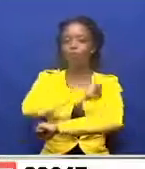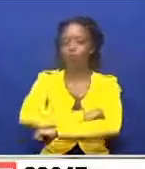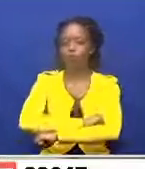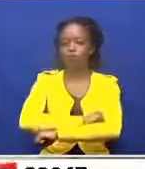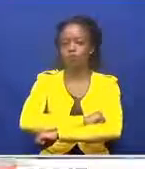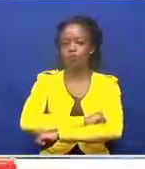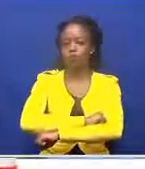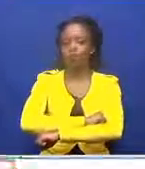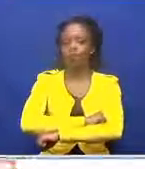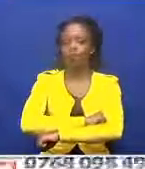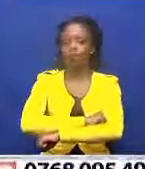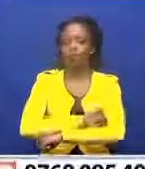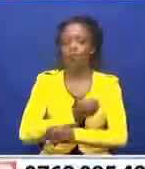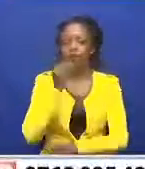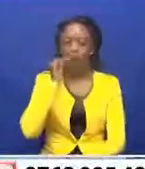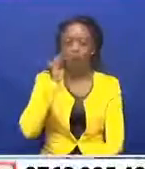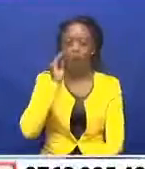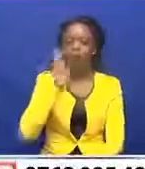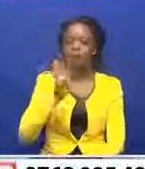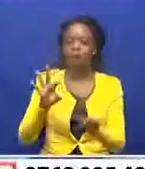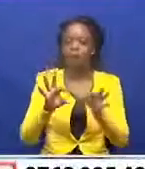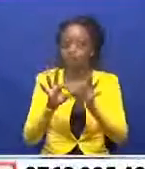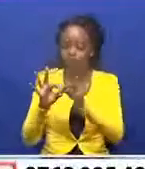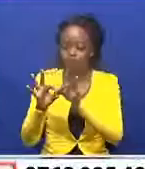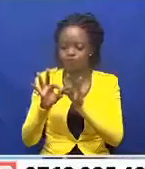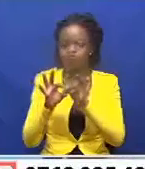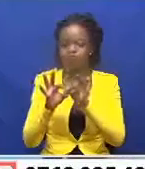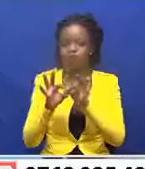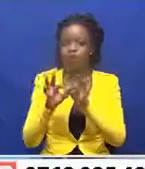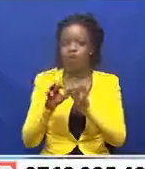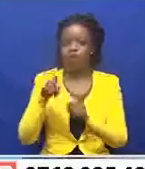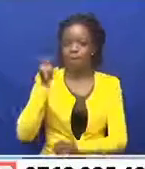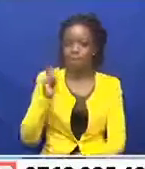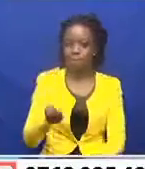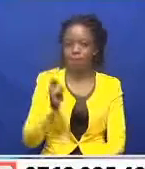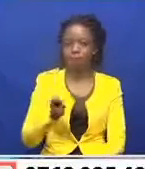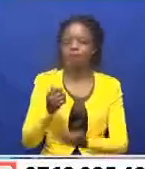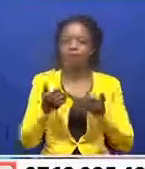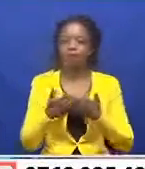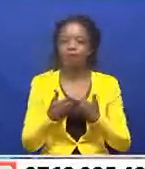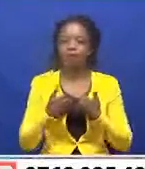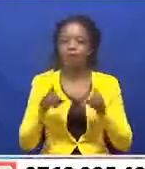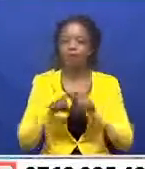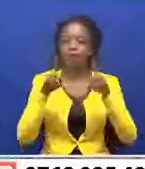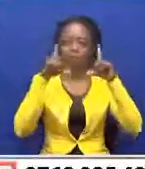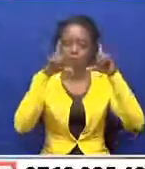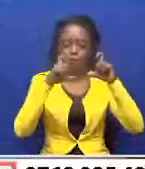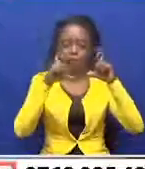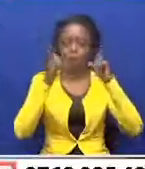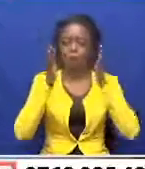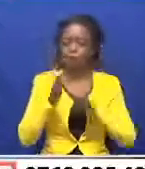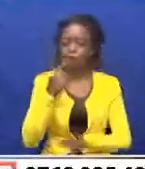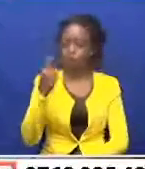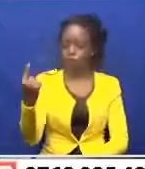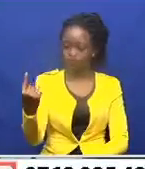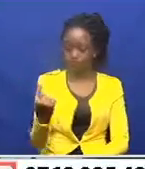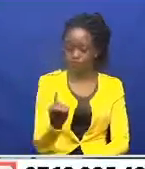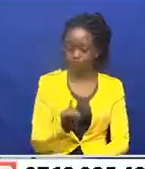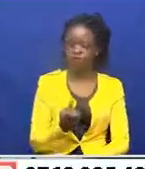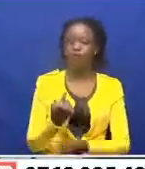Every door at his home is connected to the alarm system and it also takes photos of everyone who comes